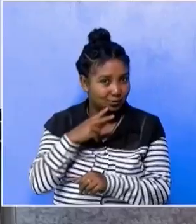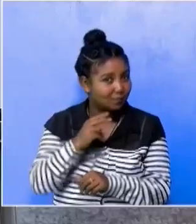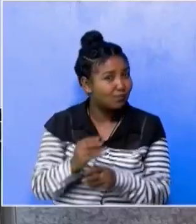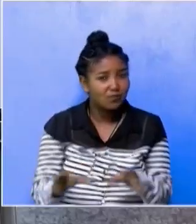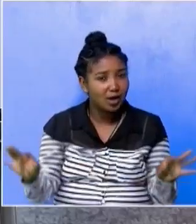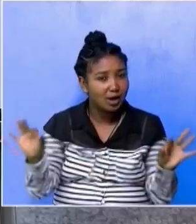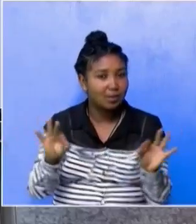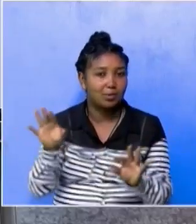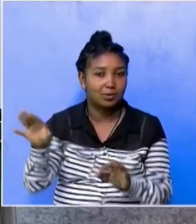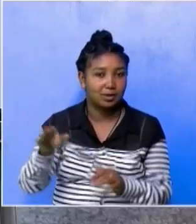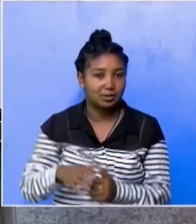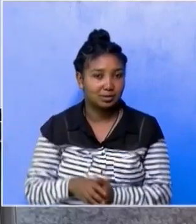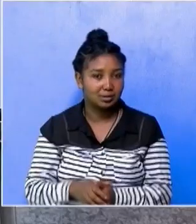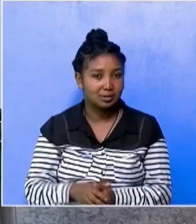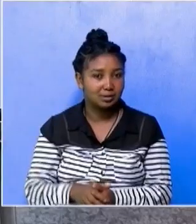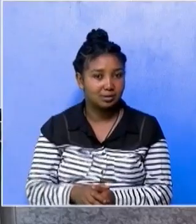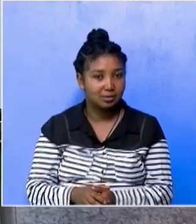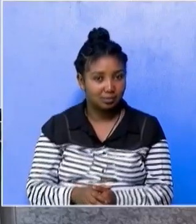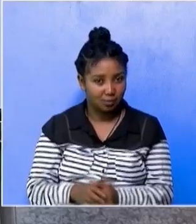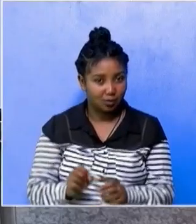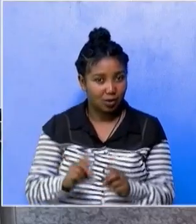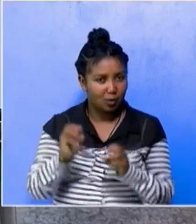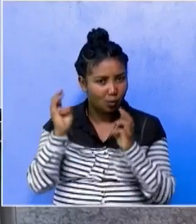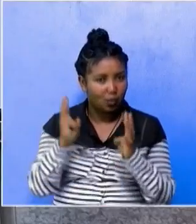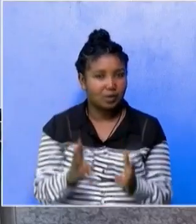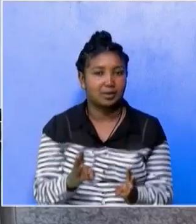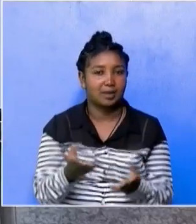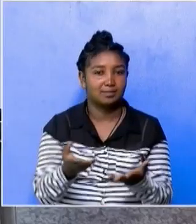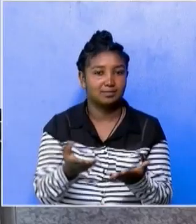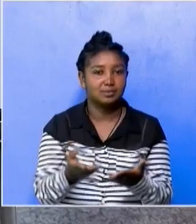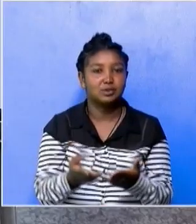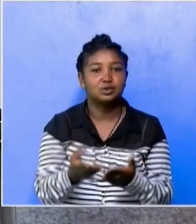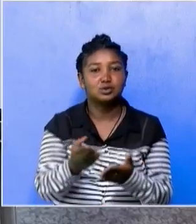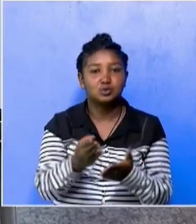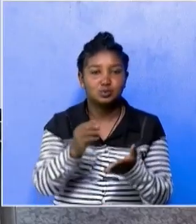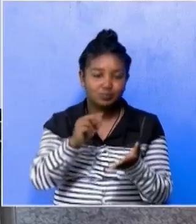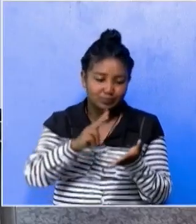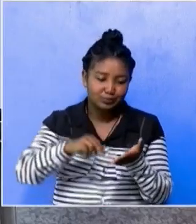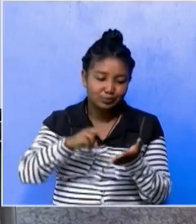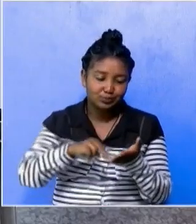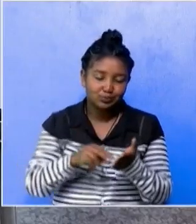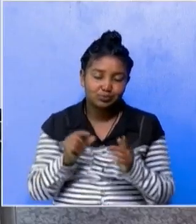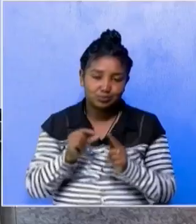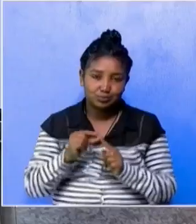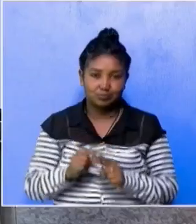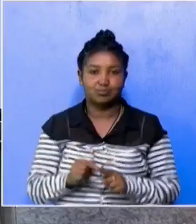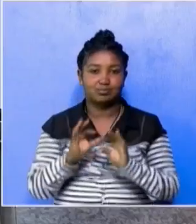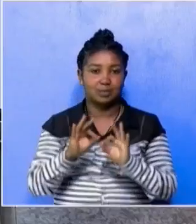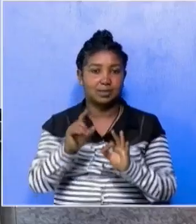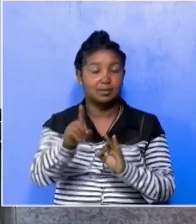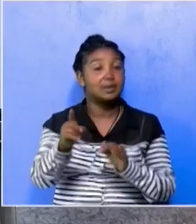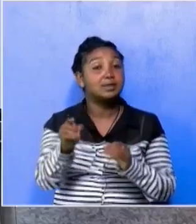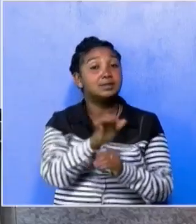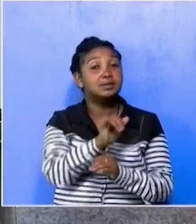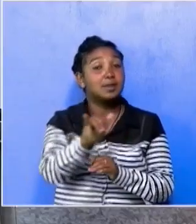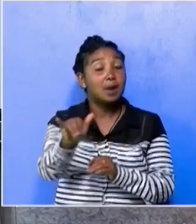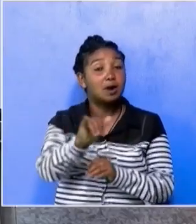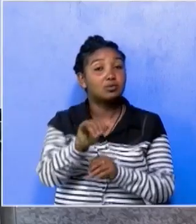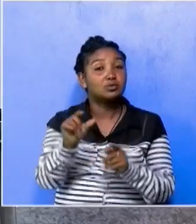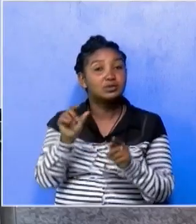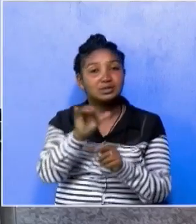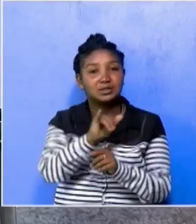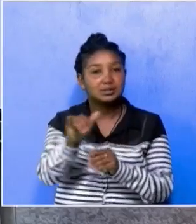important. Yeah, you are welcome to study a lot of words that are similar to